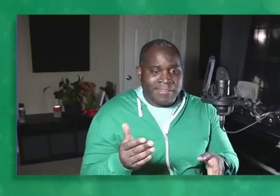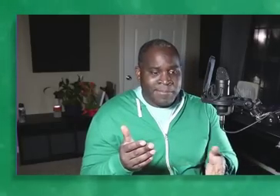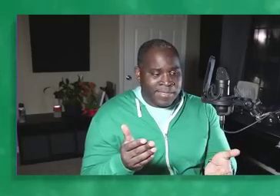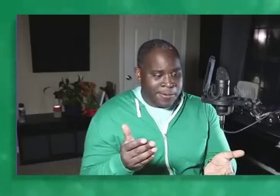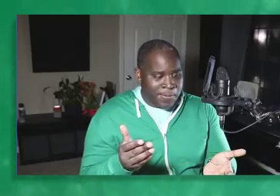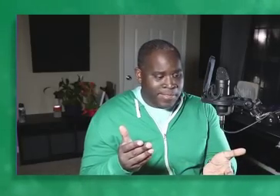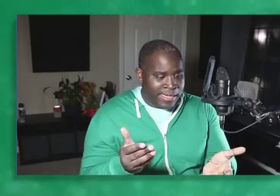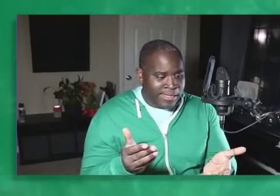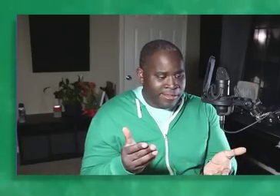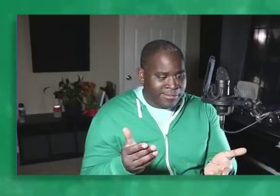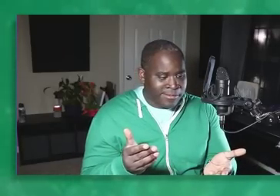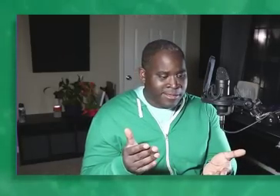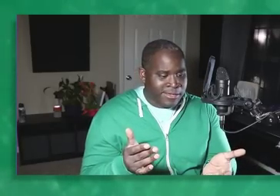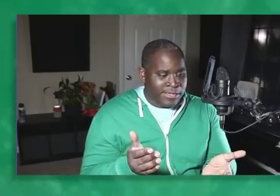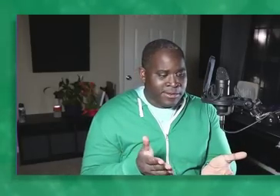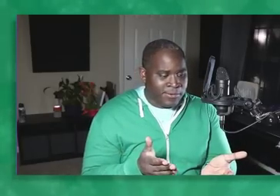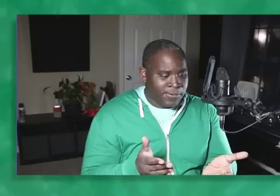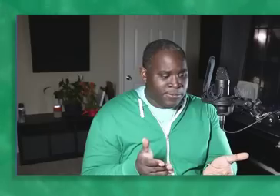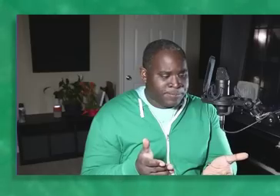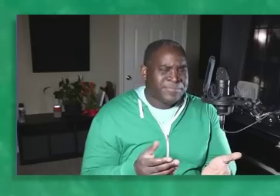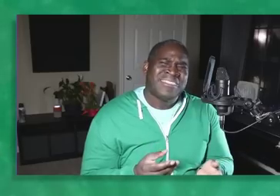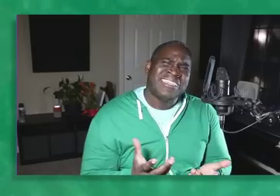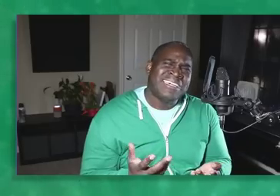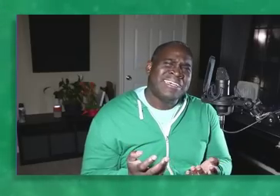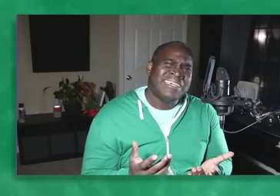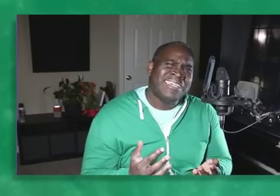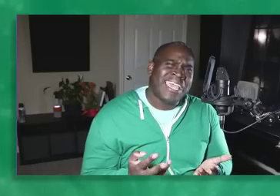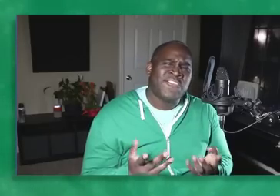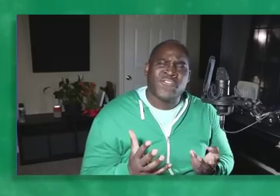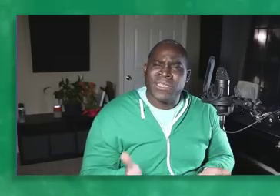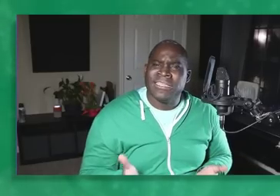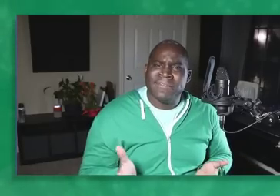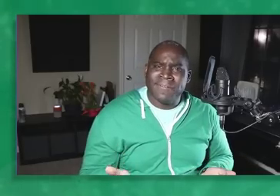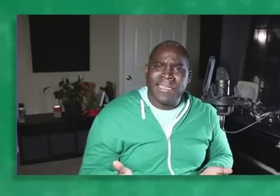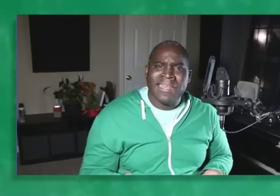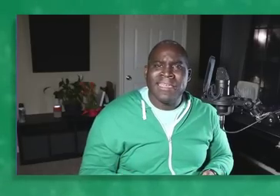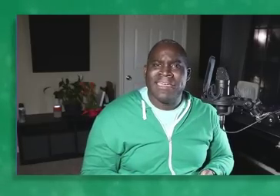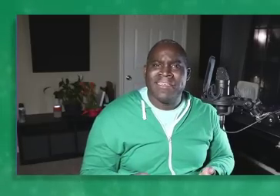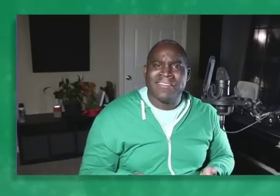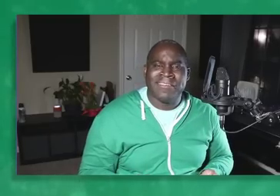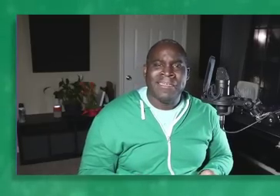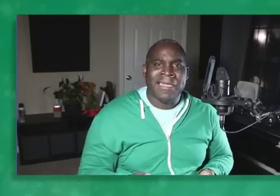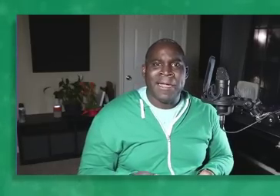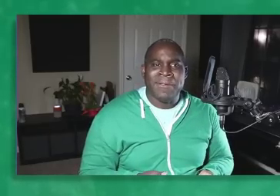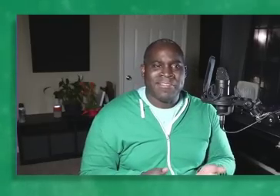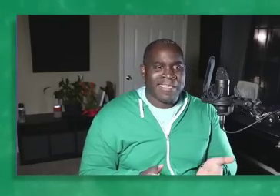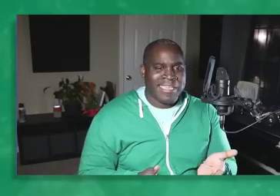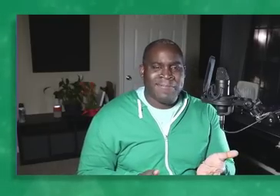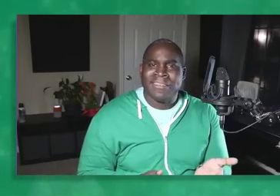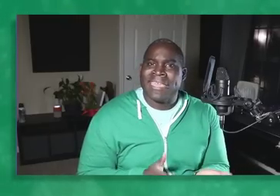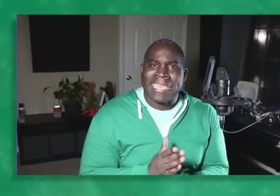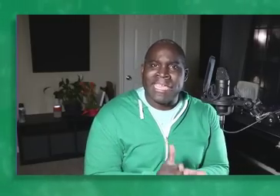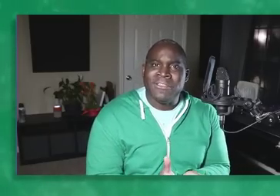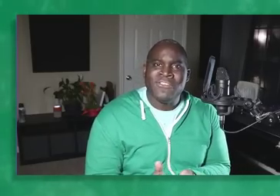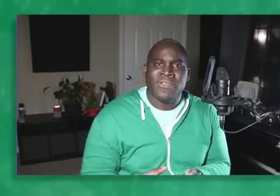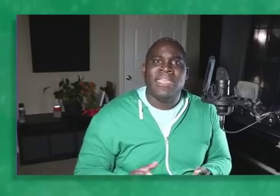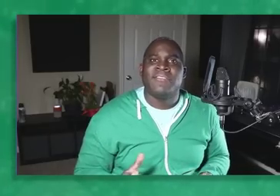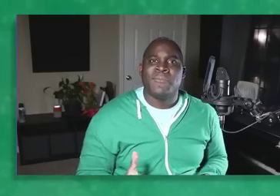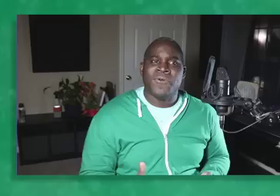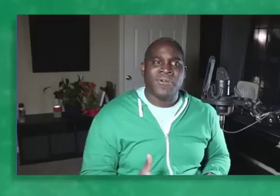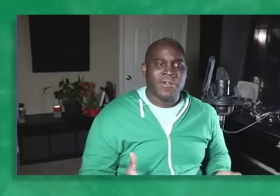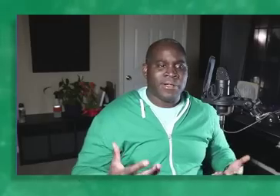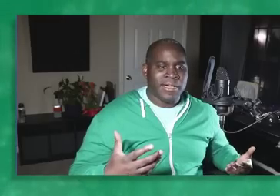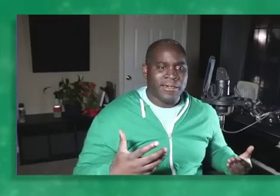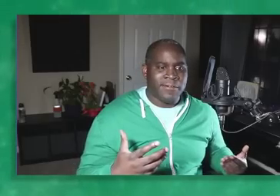not something that is, you know, as strictly defined as I would say even like English.